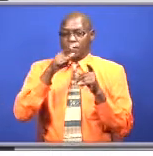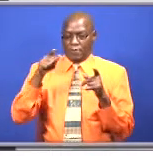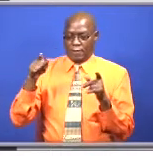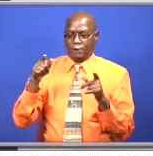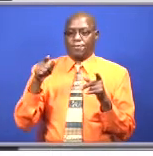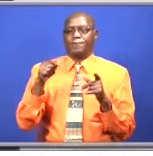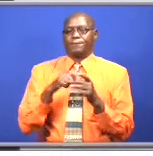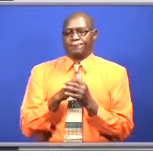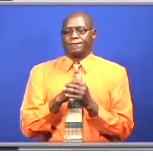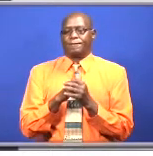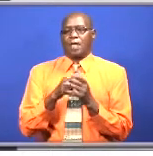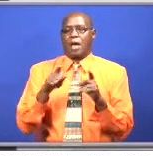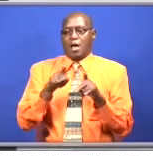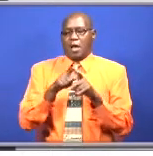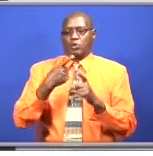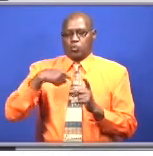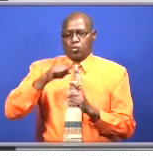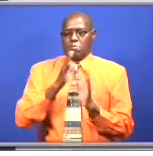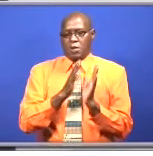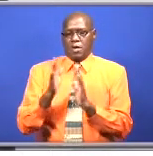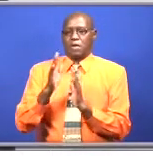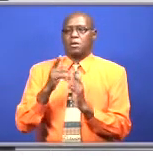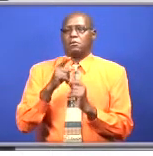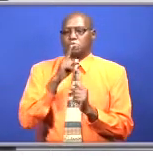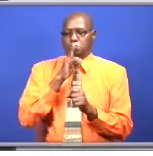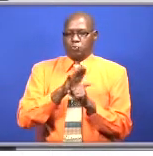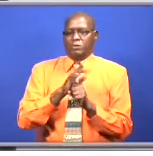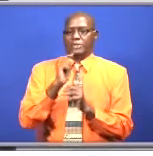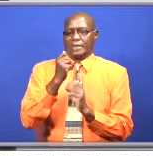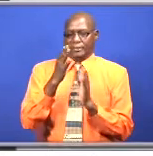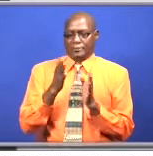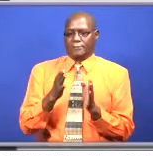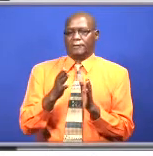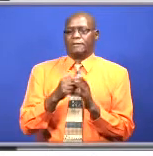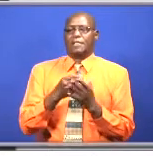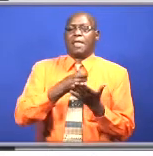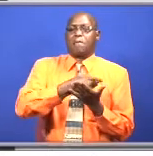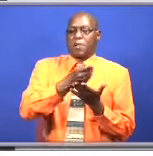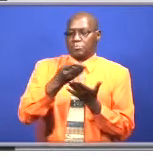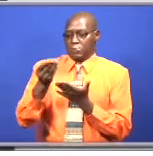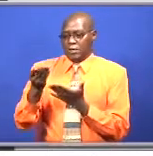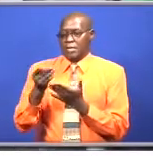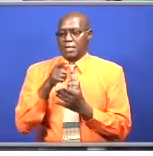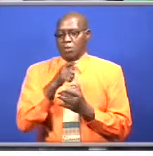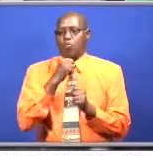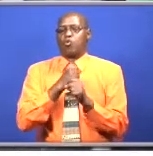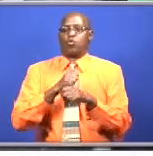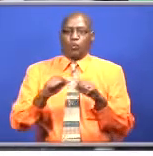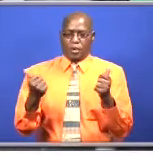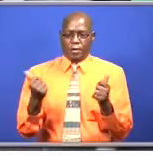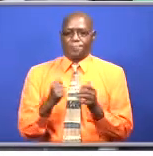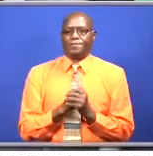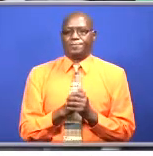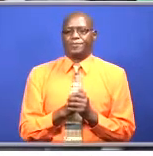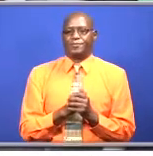our free flag, we want to assure Kenyans that the supply chain is working very well. According